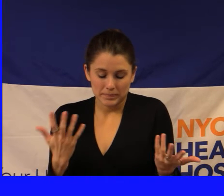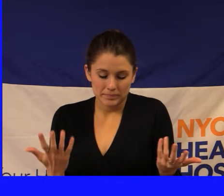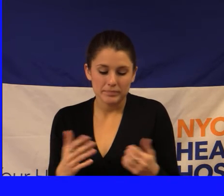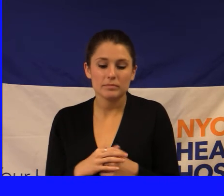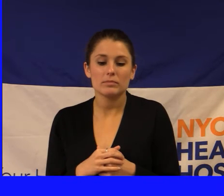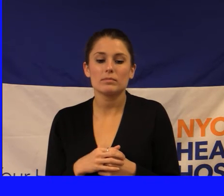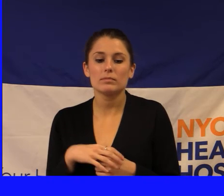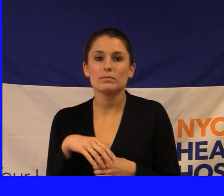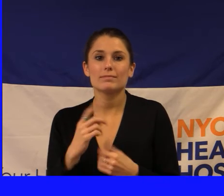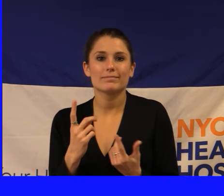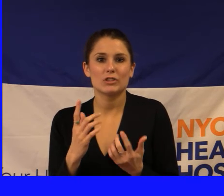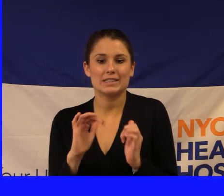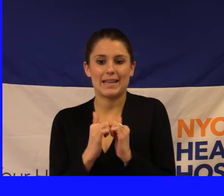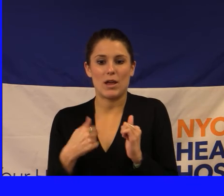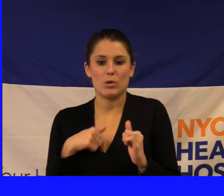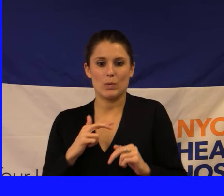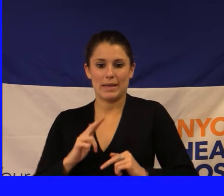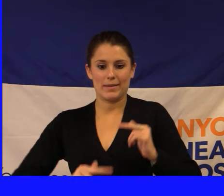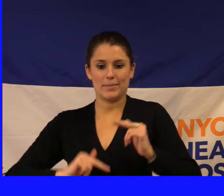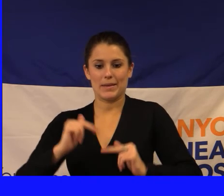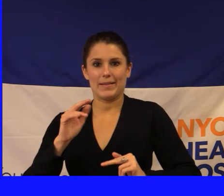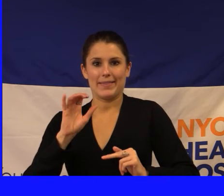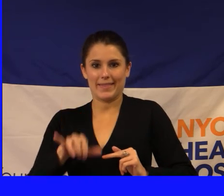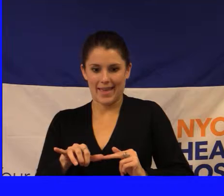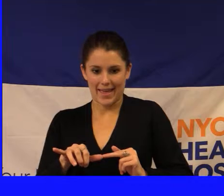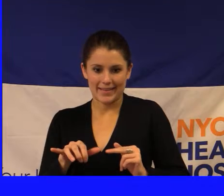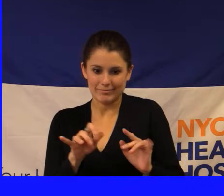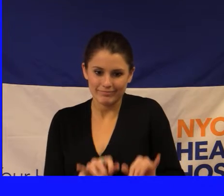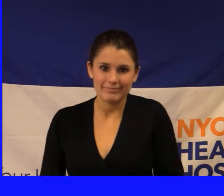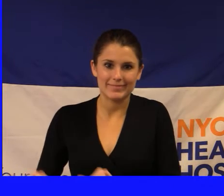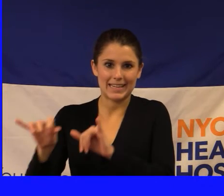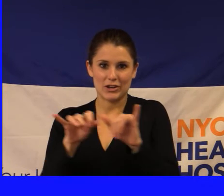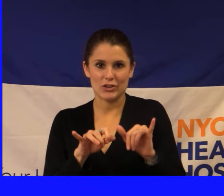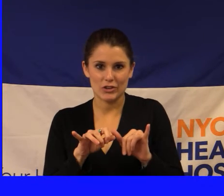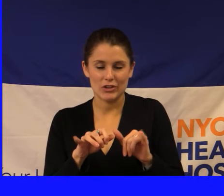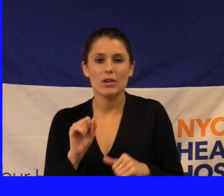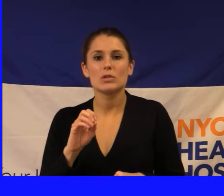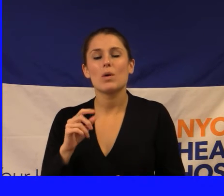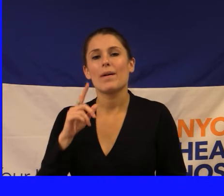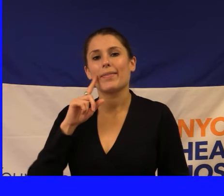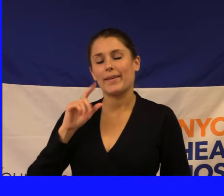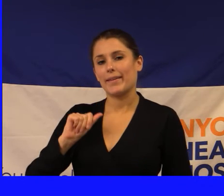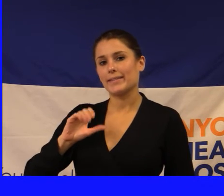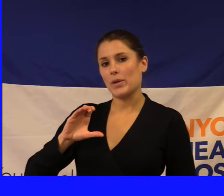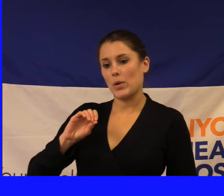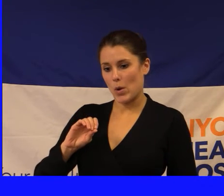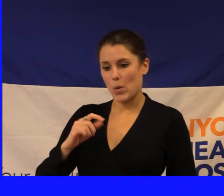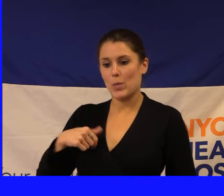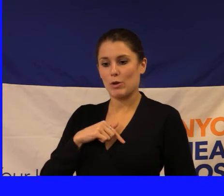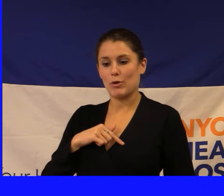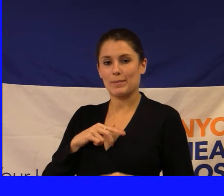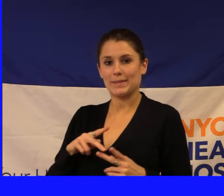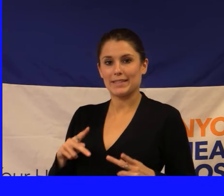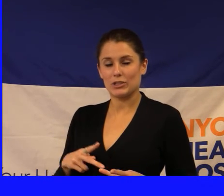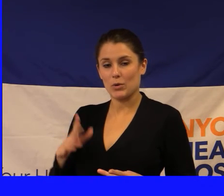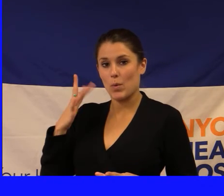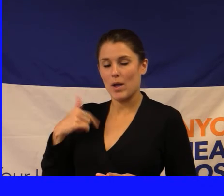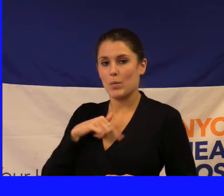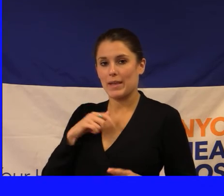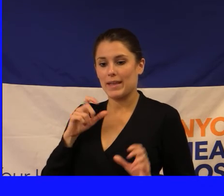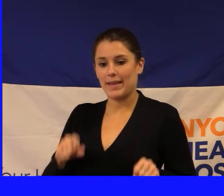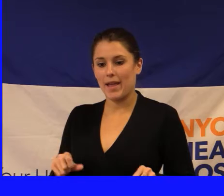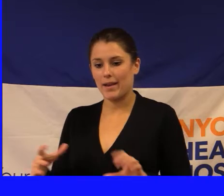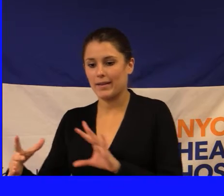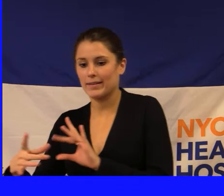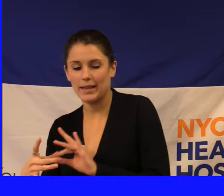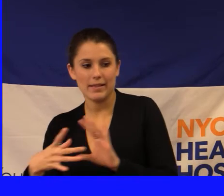It's just a matter of how do we build it. And I think the ACO is in a position because we can link cardiology and